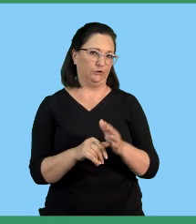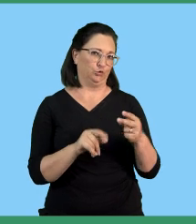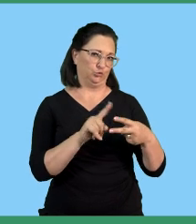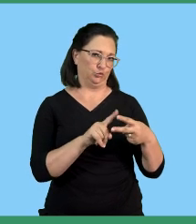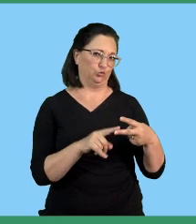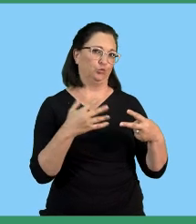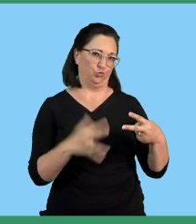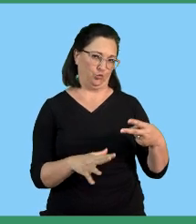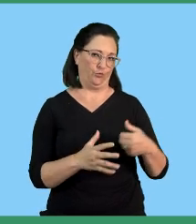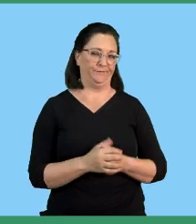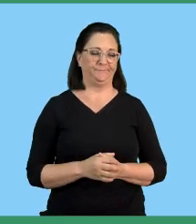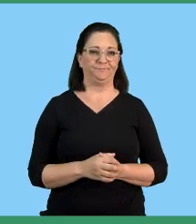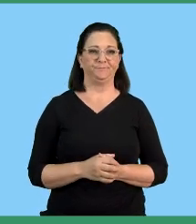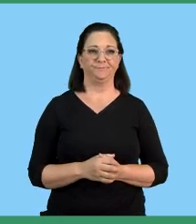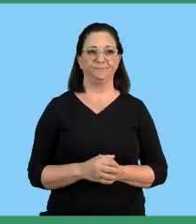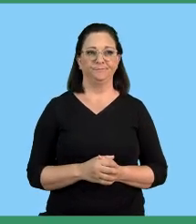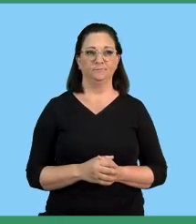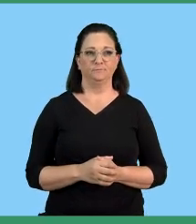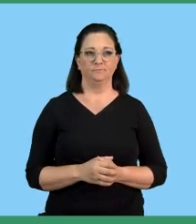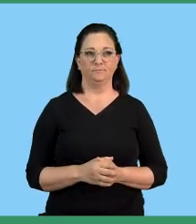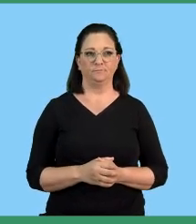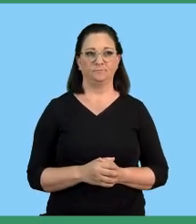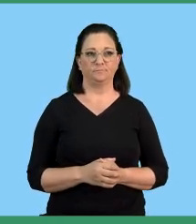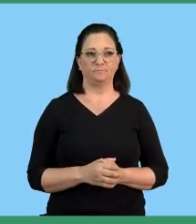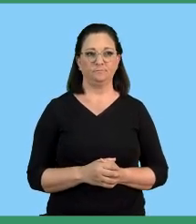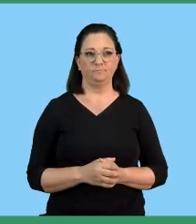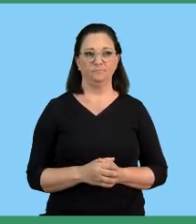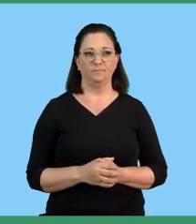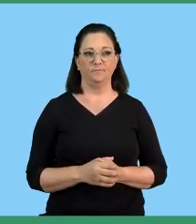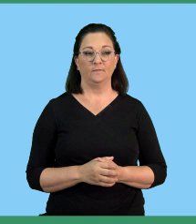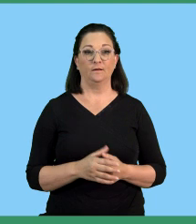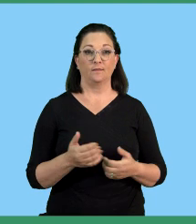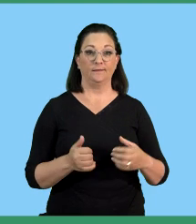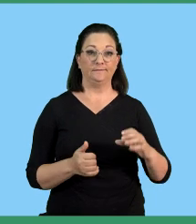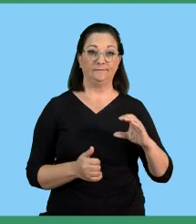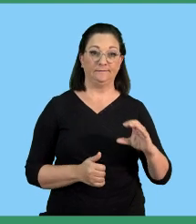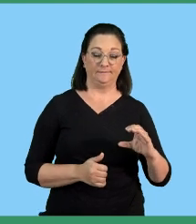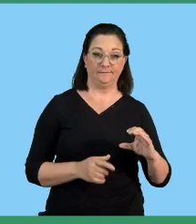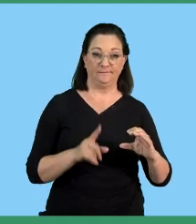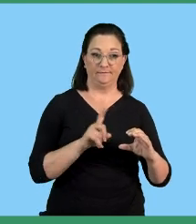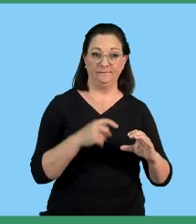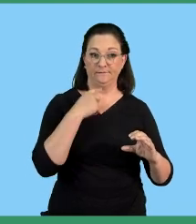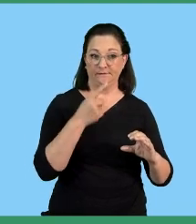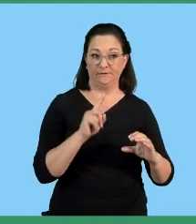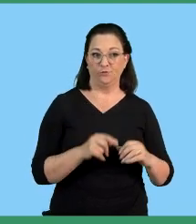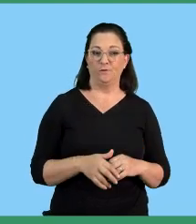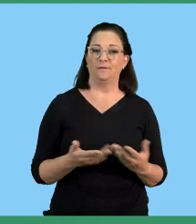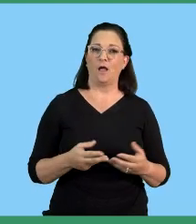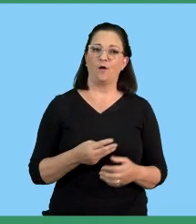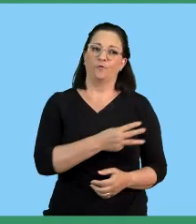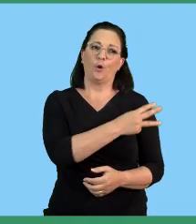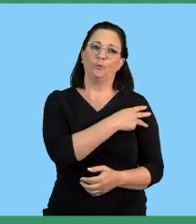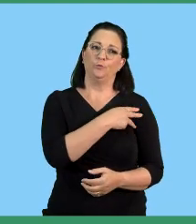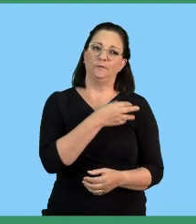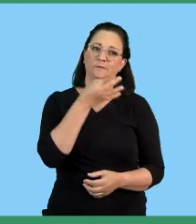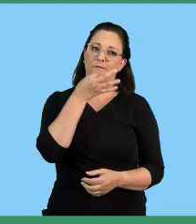types of intensive strategies already. Yes. Right, and then the last question says, advise the management